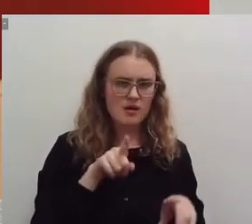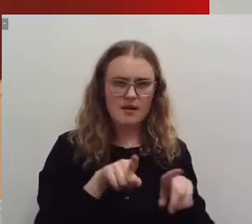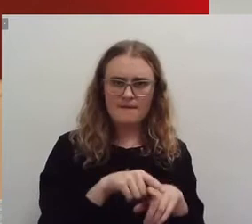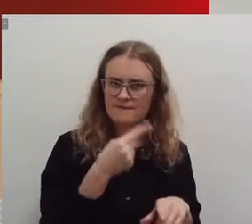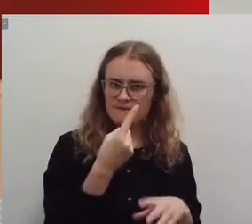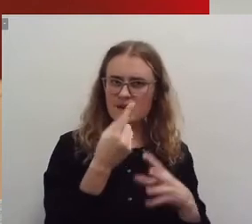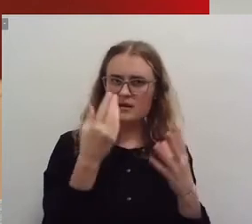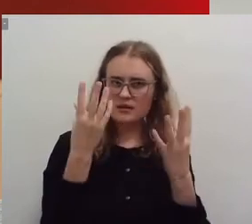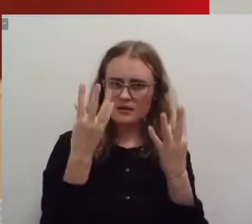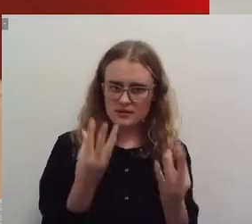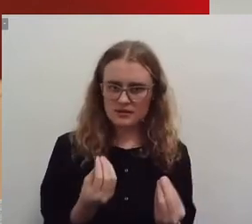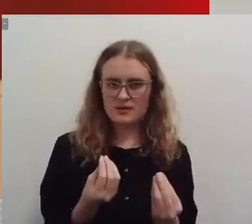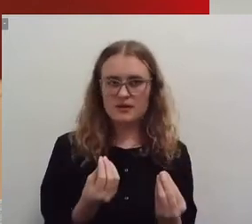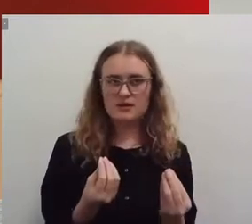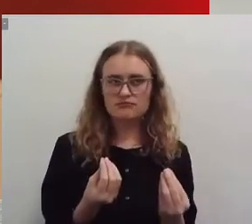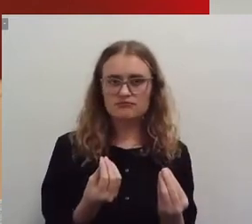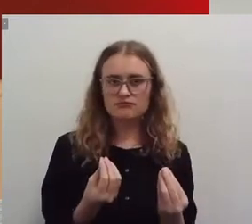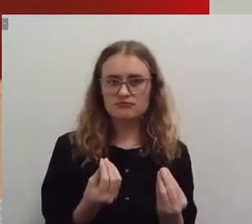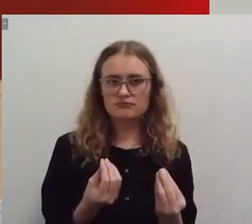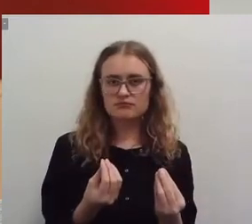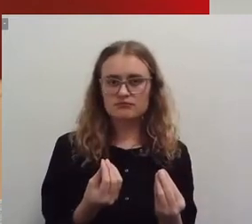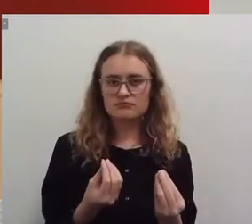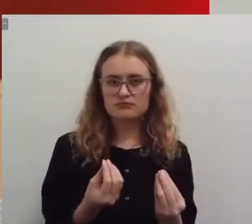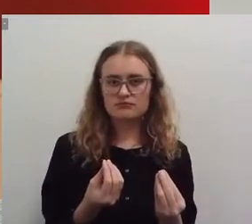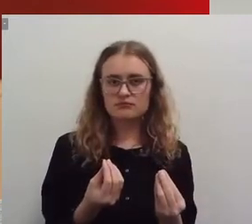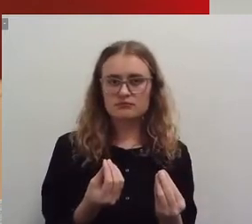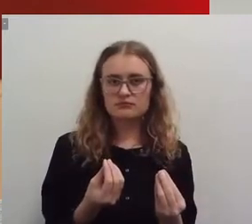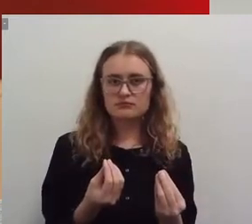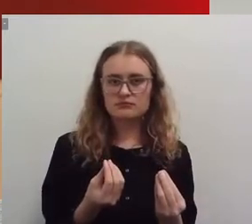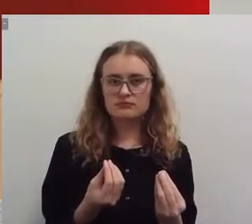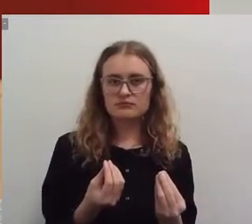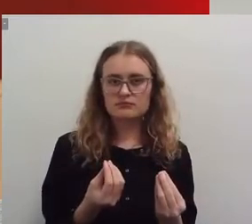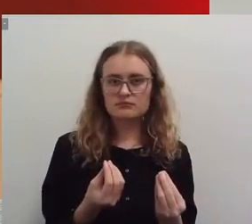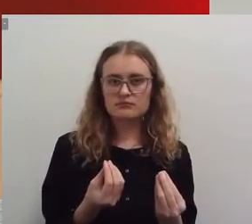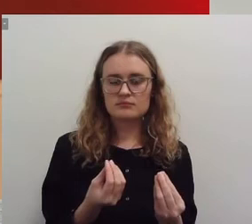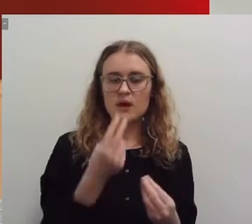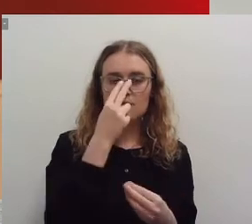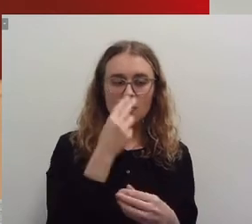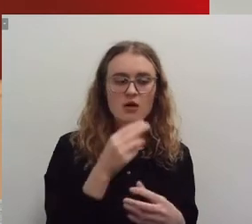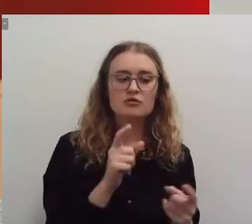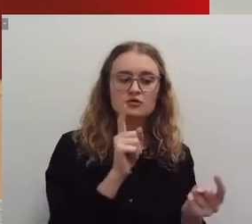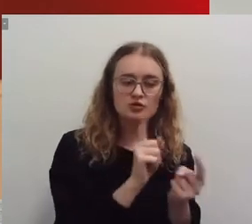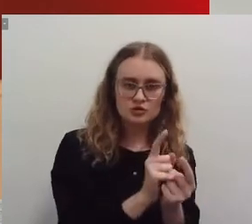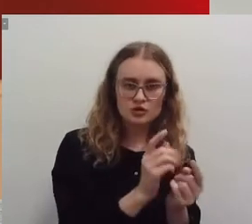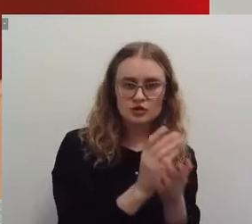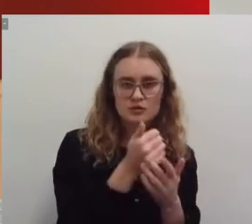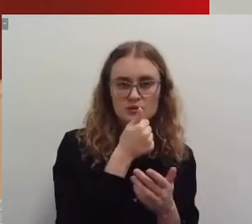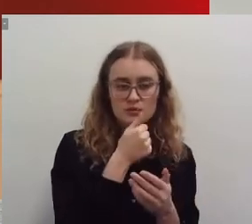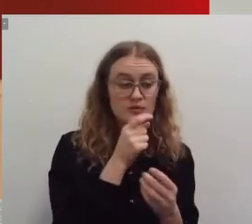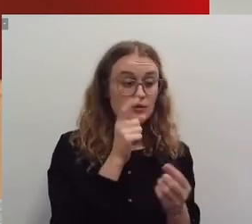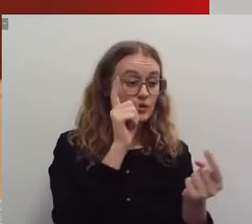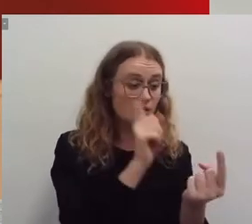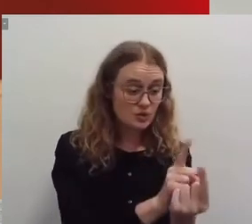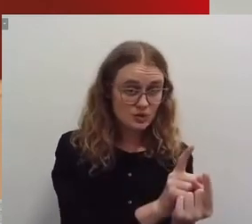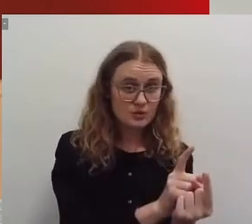to show how it is to be in her profession, for example, or how is to do one thing another. As far